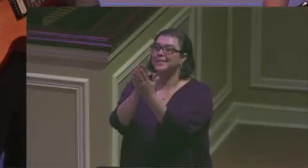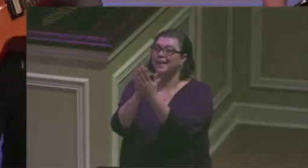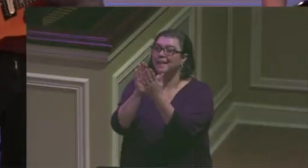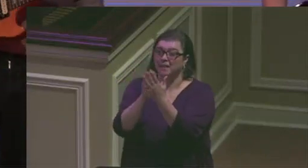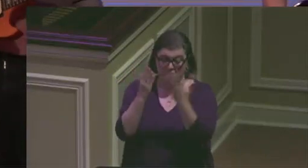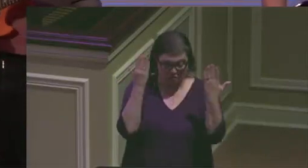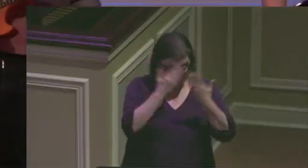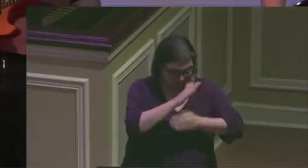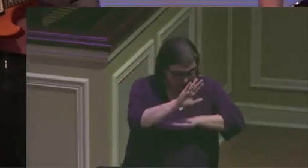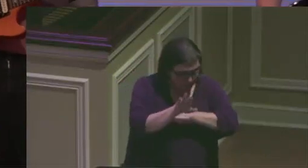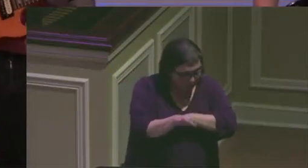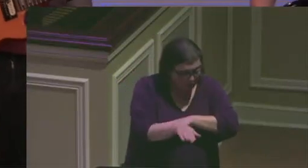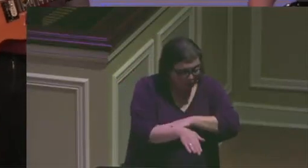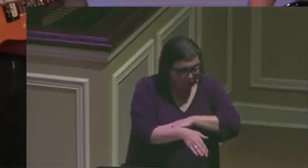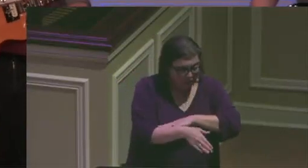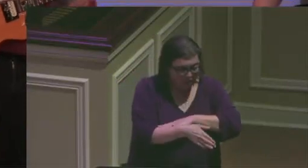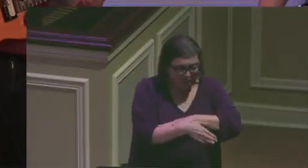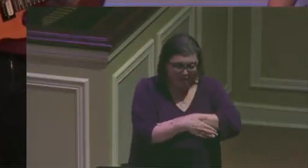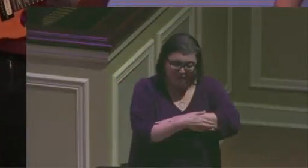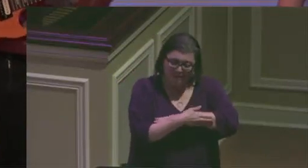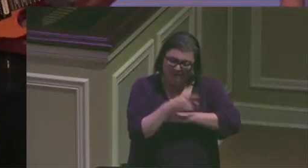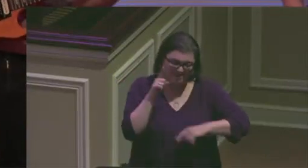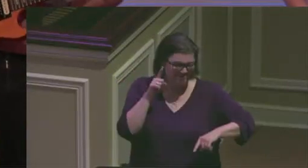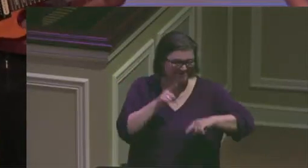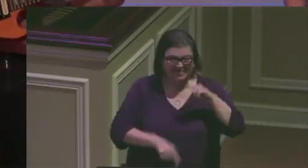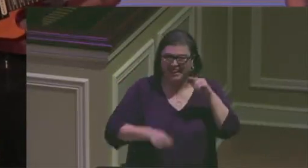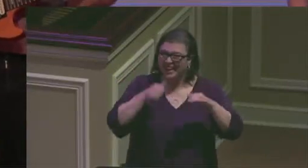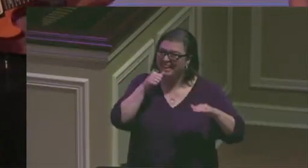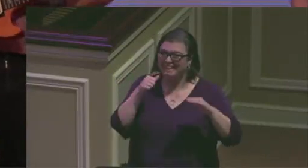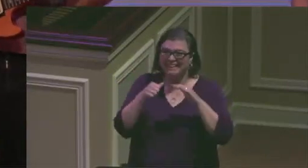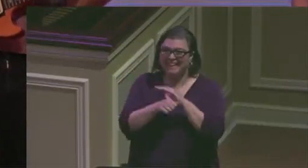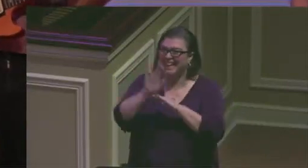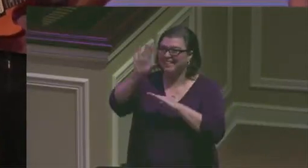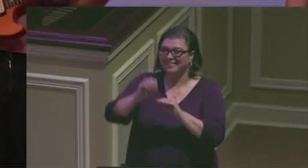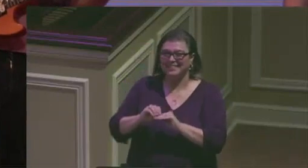the night, it cannot hide the